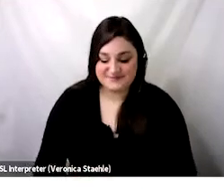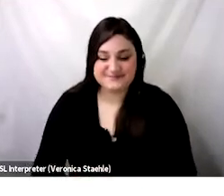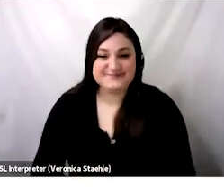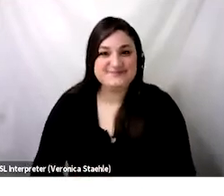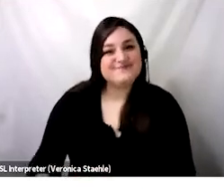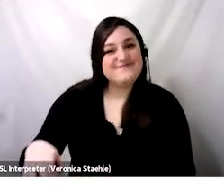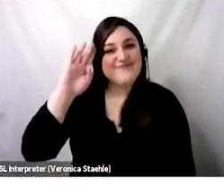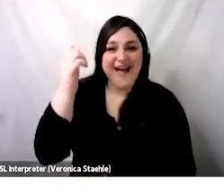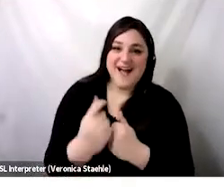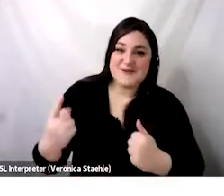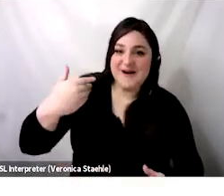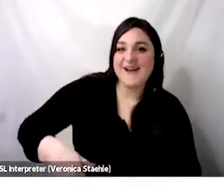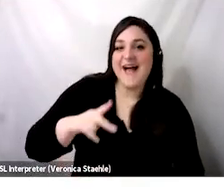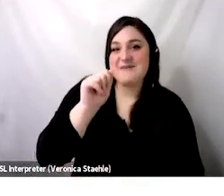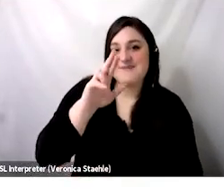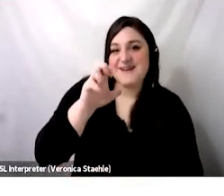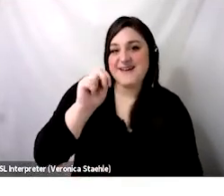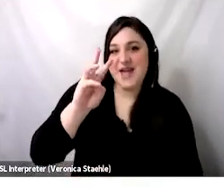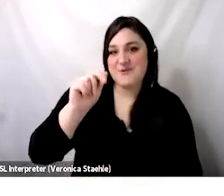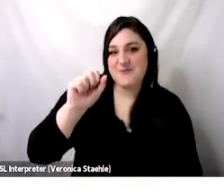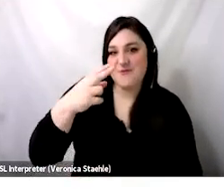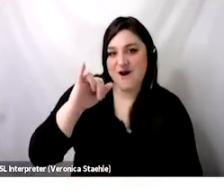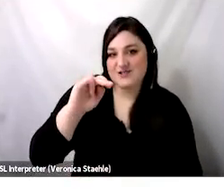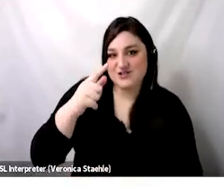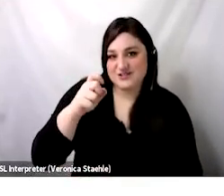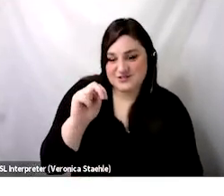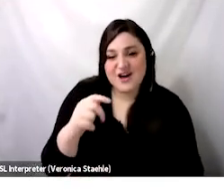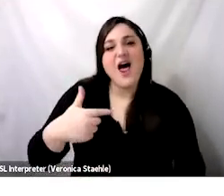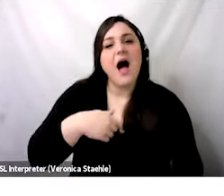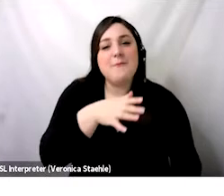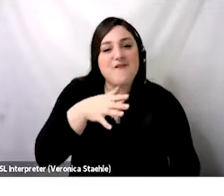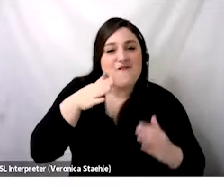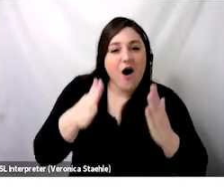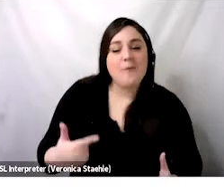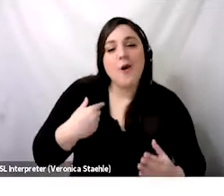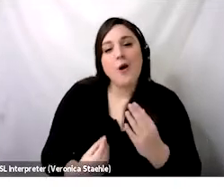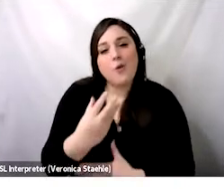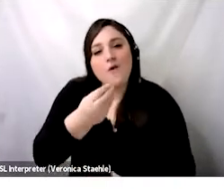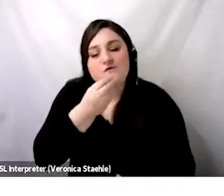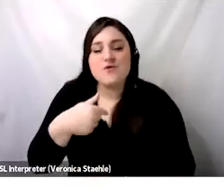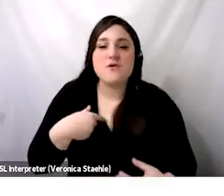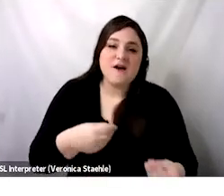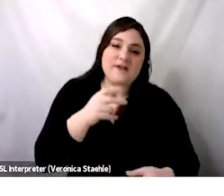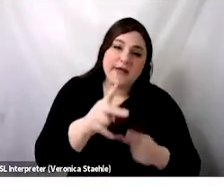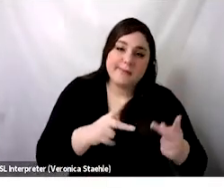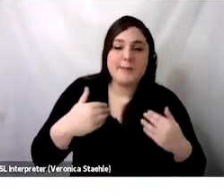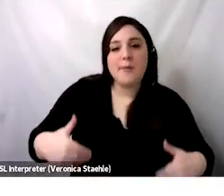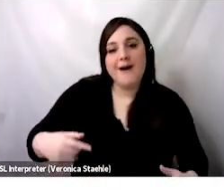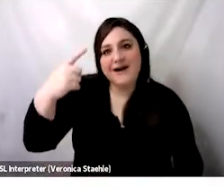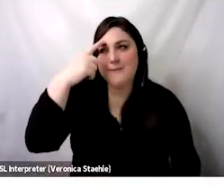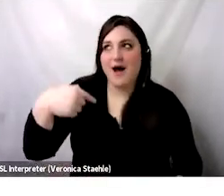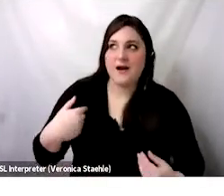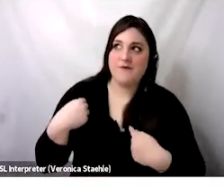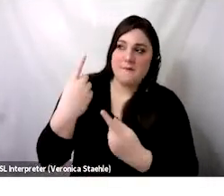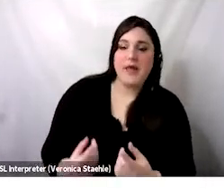Hi, everybody. So my name is Karen Washington. I tell people I'm a farmer. I grow food. I feed people, body and mind. I've been growing food for over